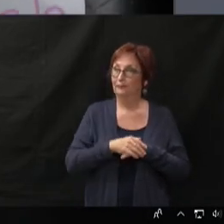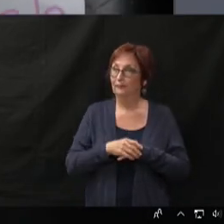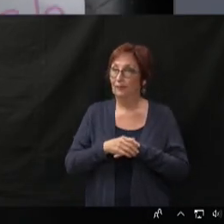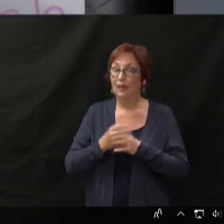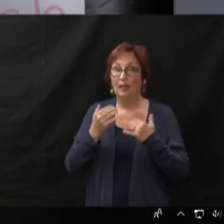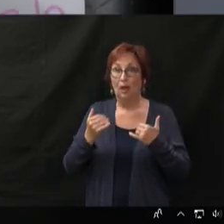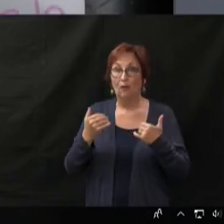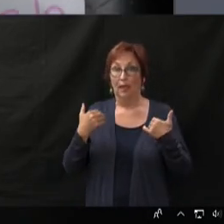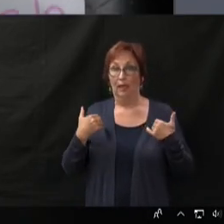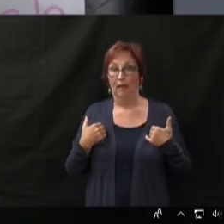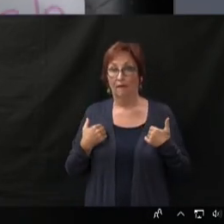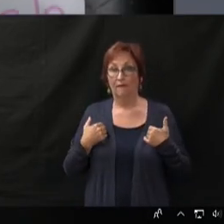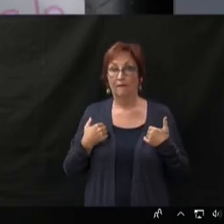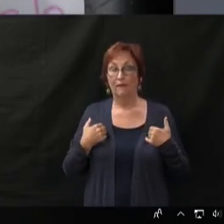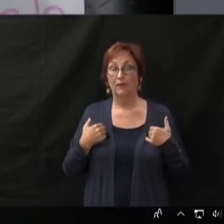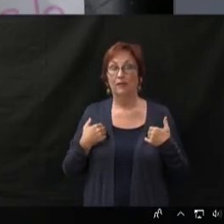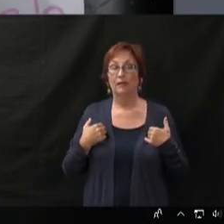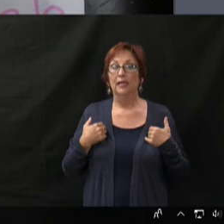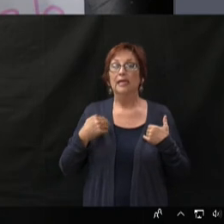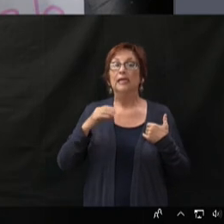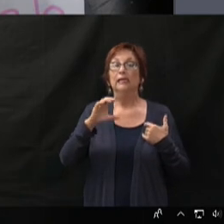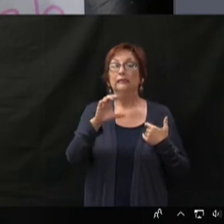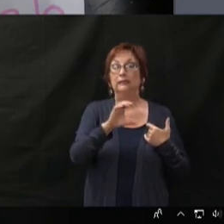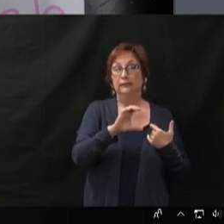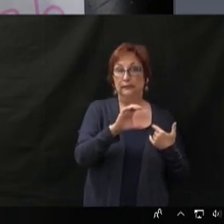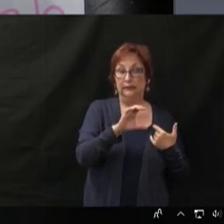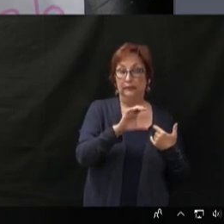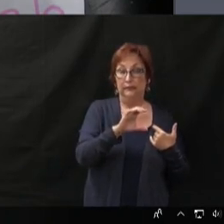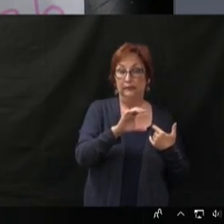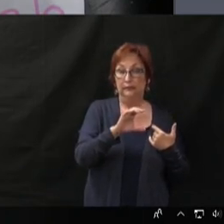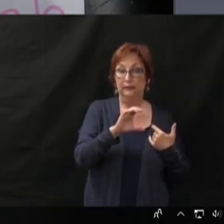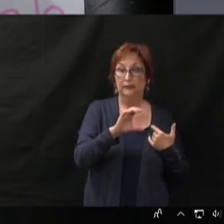Now I have a C,